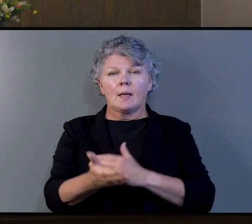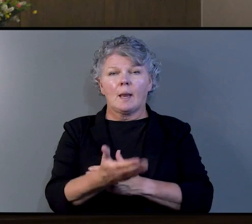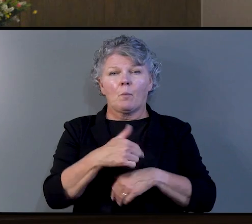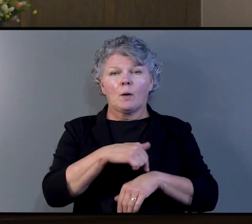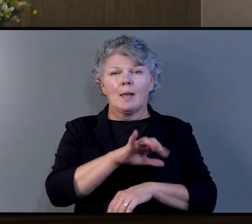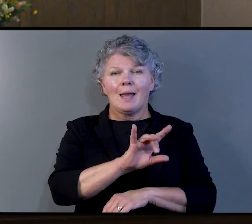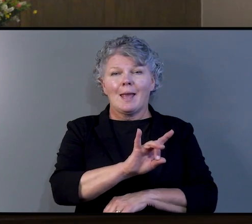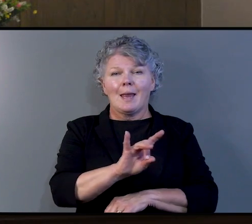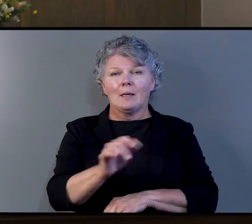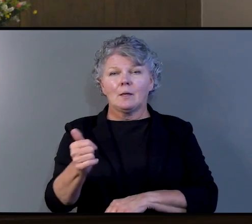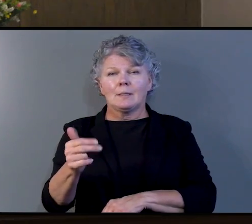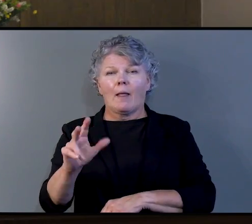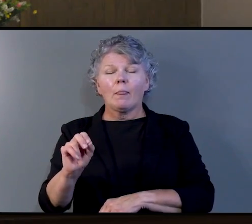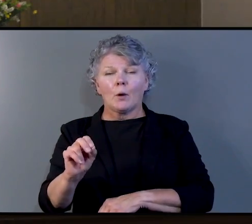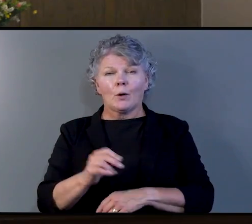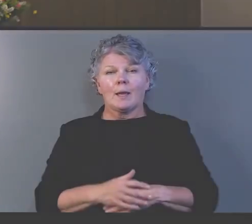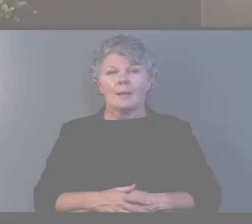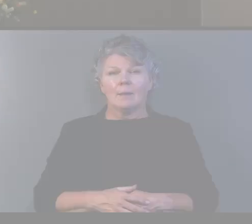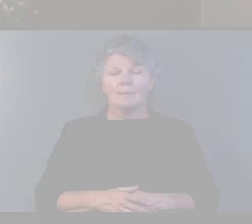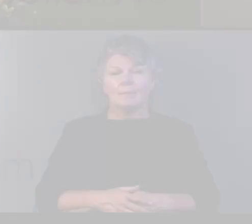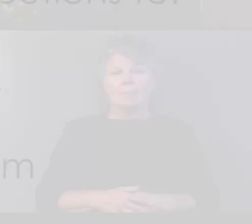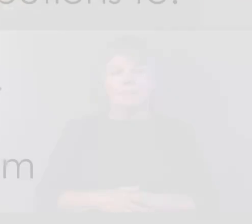at 8 or 10:30 a.m.